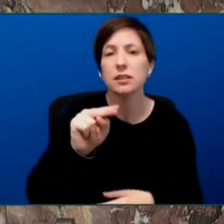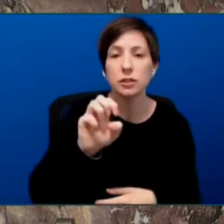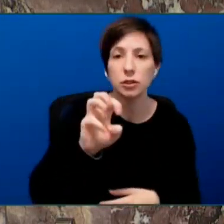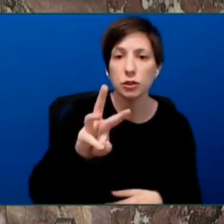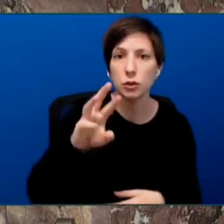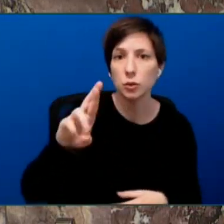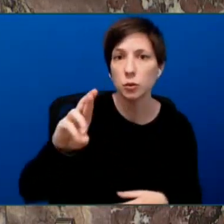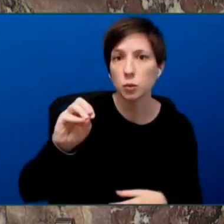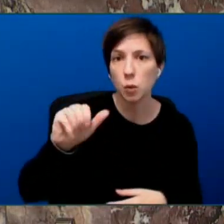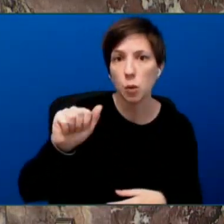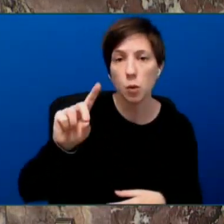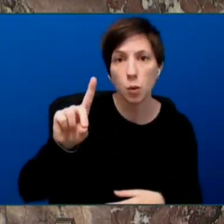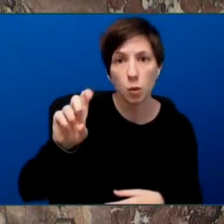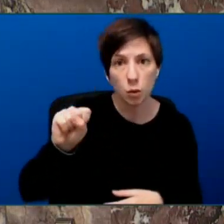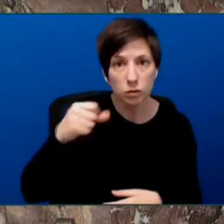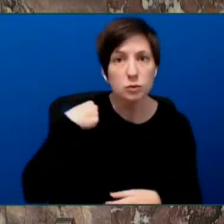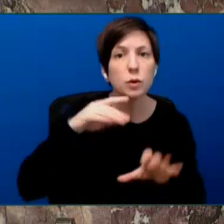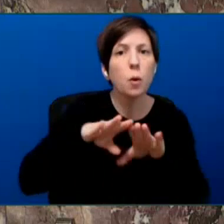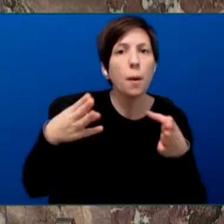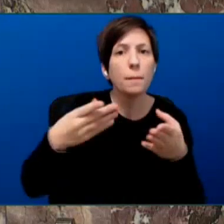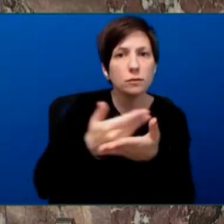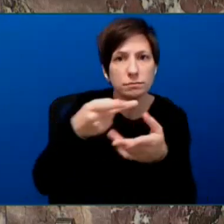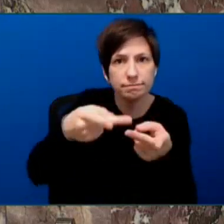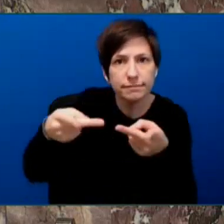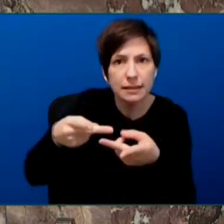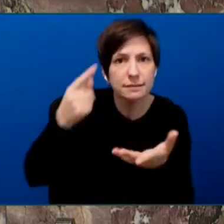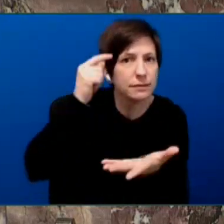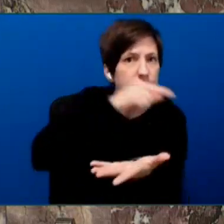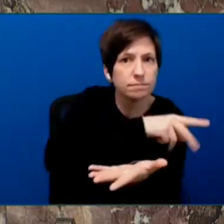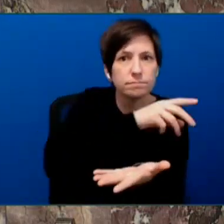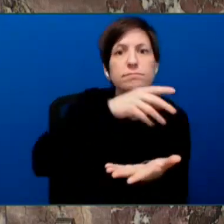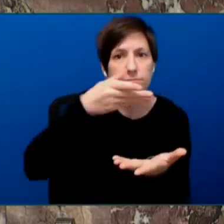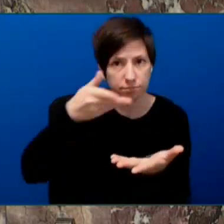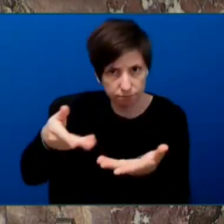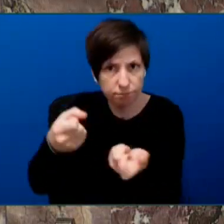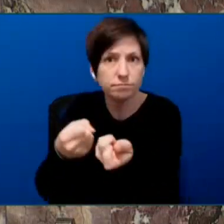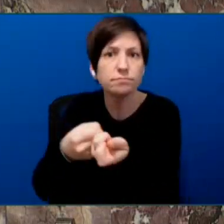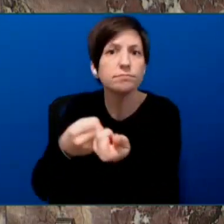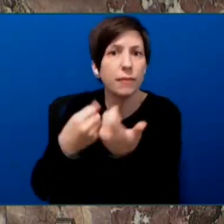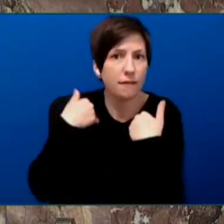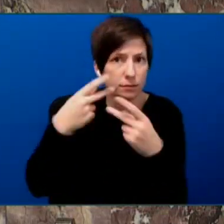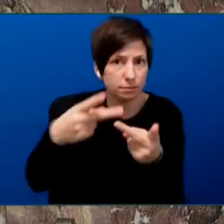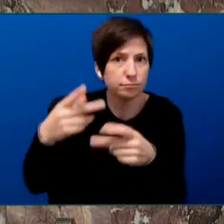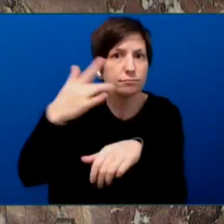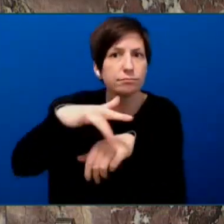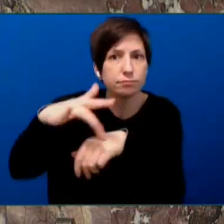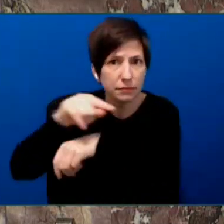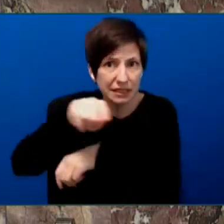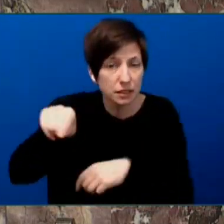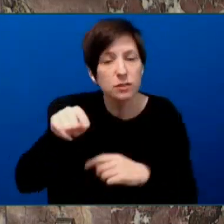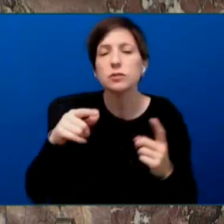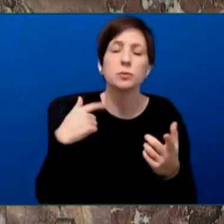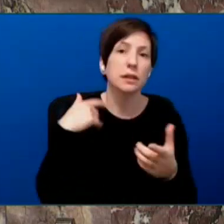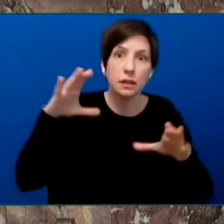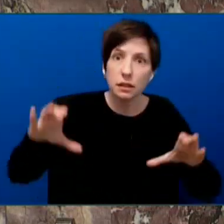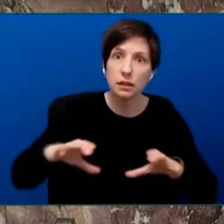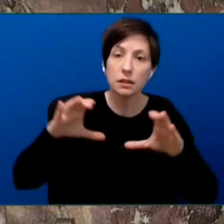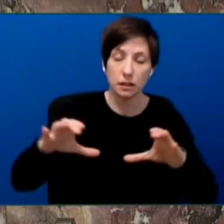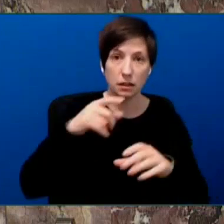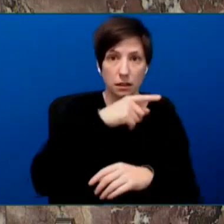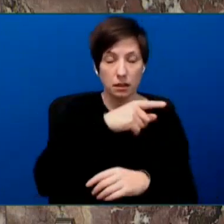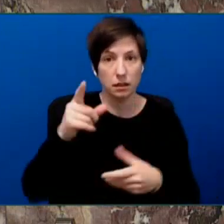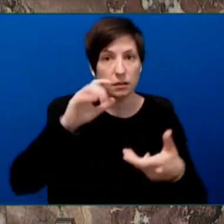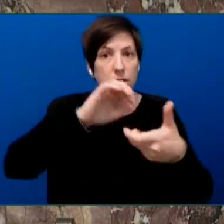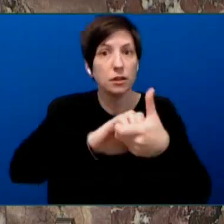beds that we've supported to continue to be in place there. There is remarkable work happening by our health authorities to provide virtual